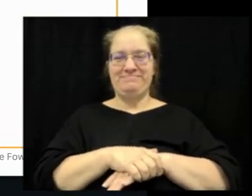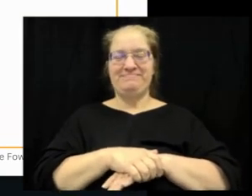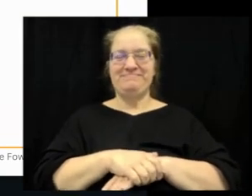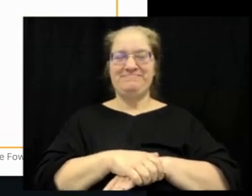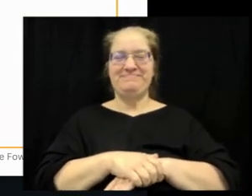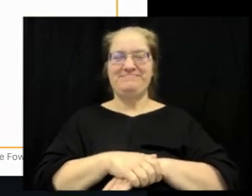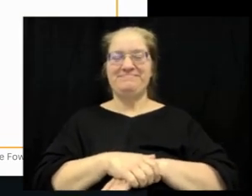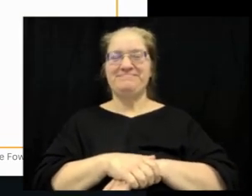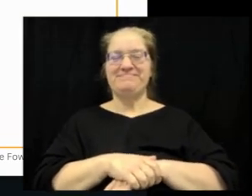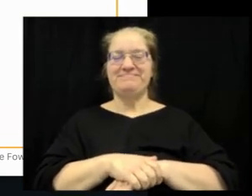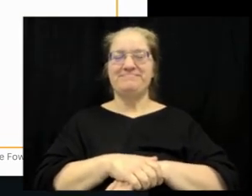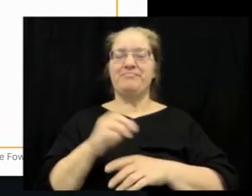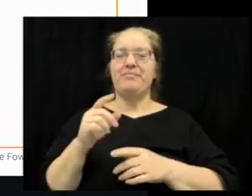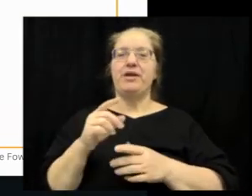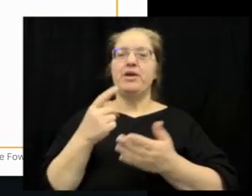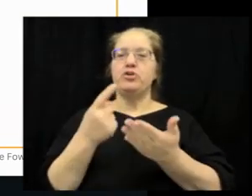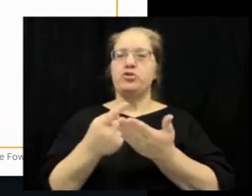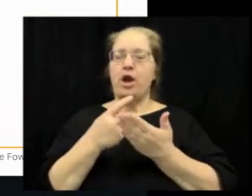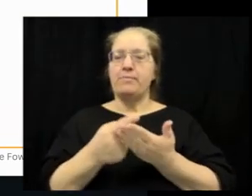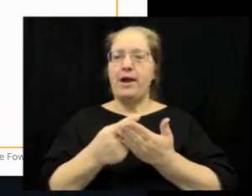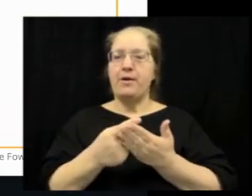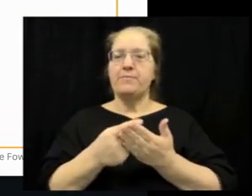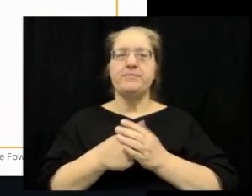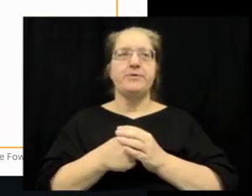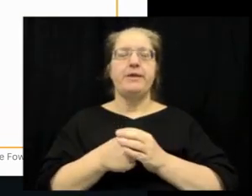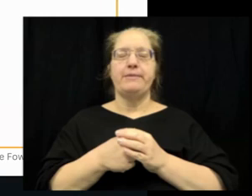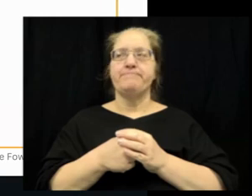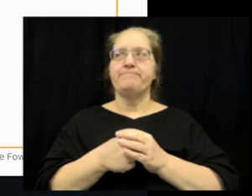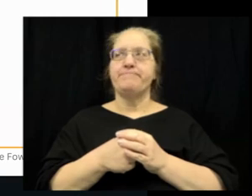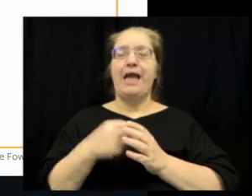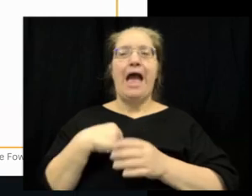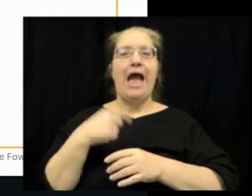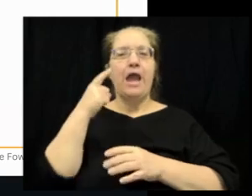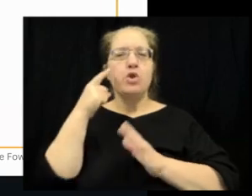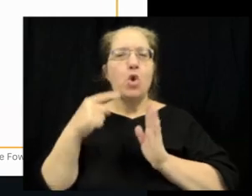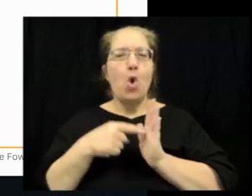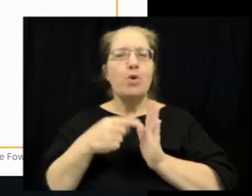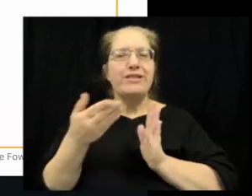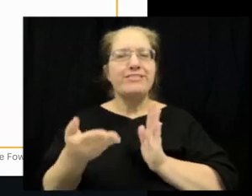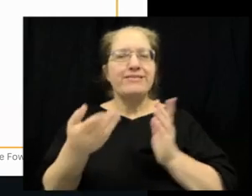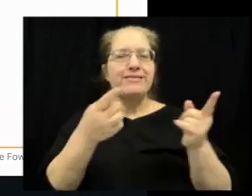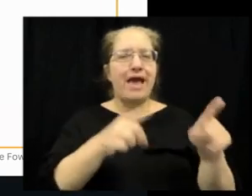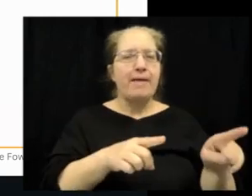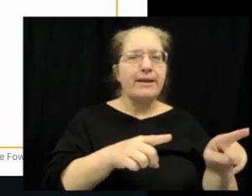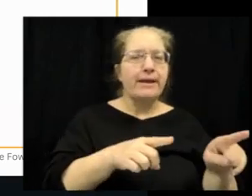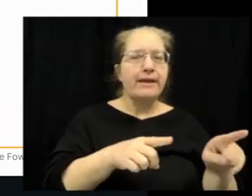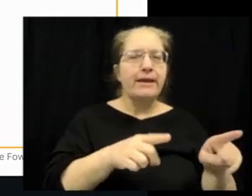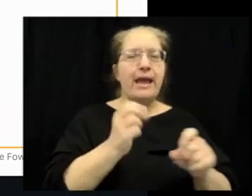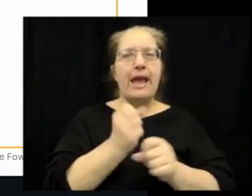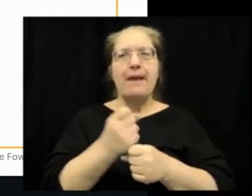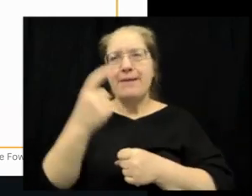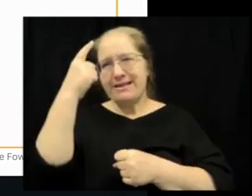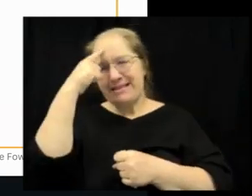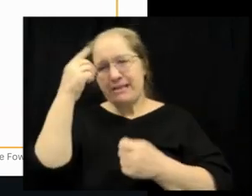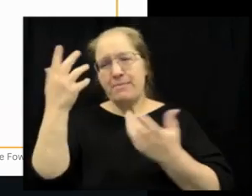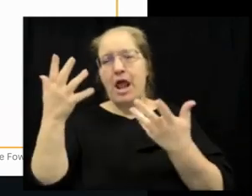But you can then talk about this. I see this is happening. It makes sense, but I don't want you to miss out on the